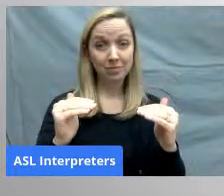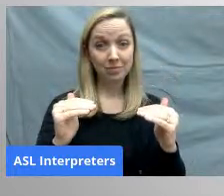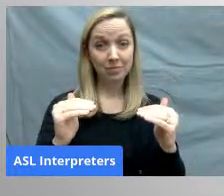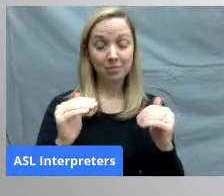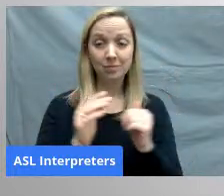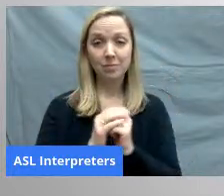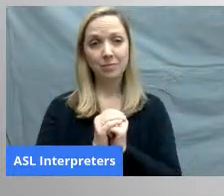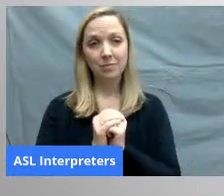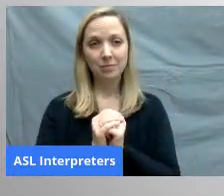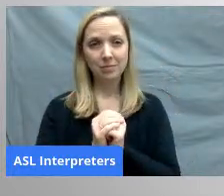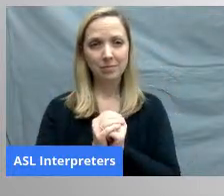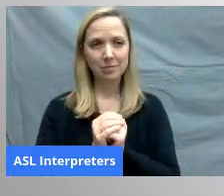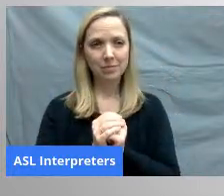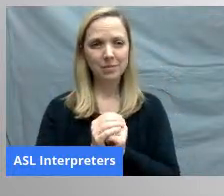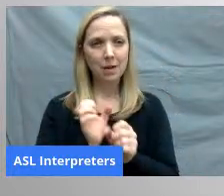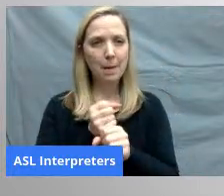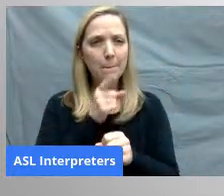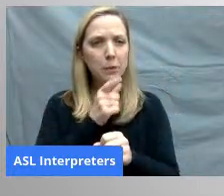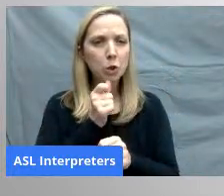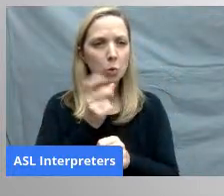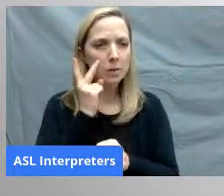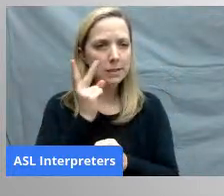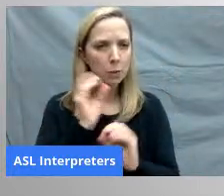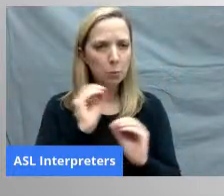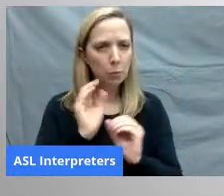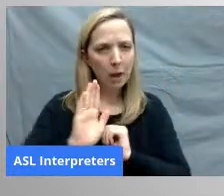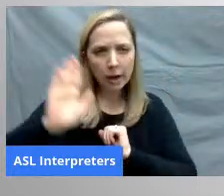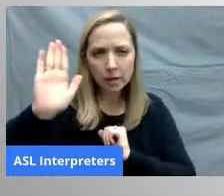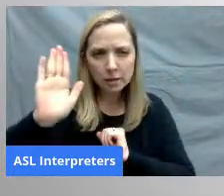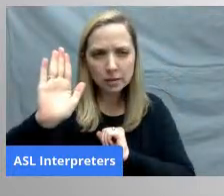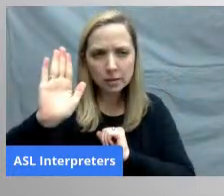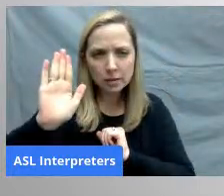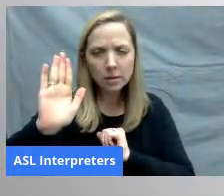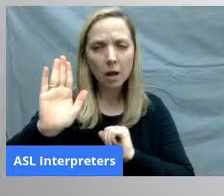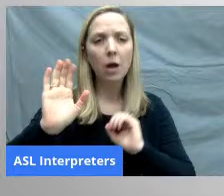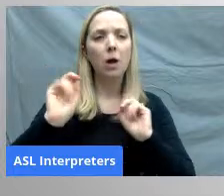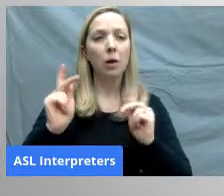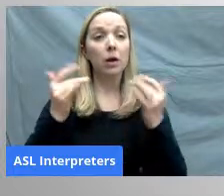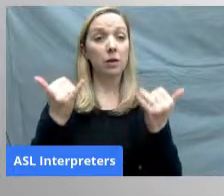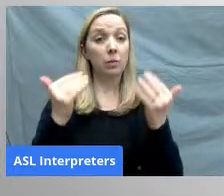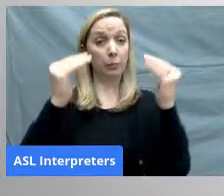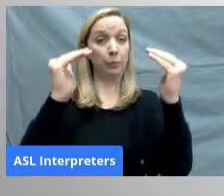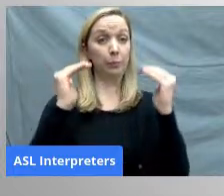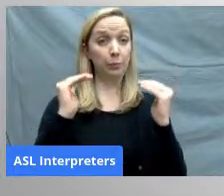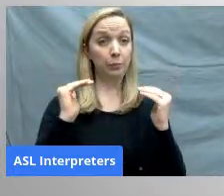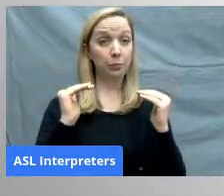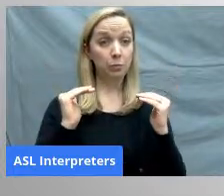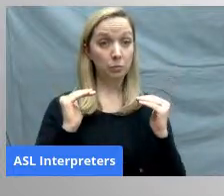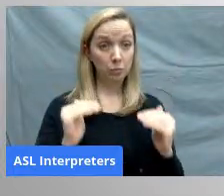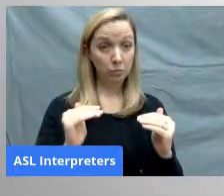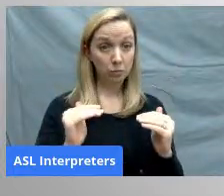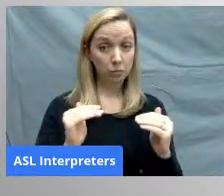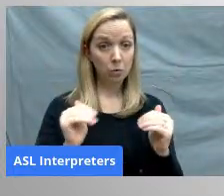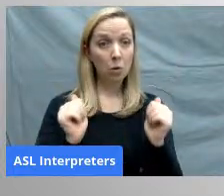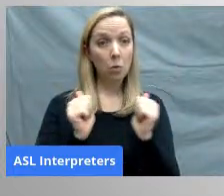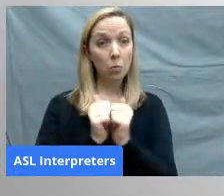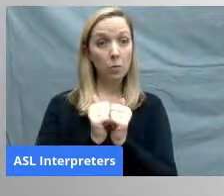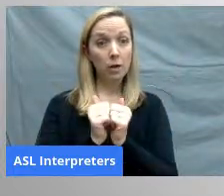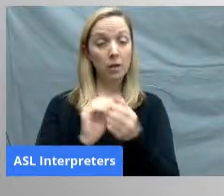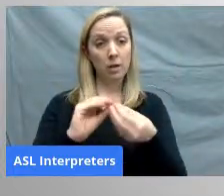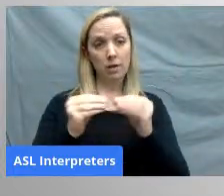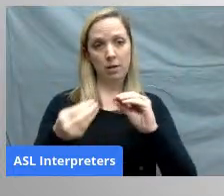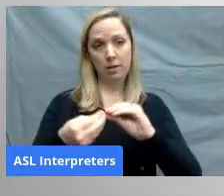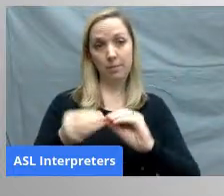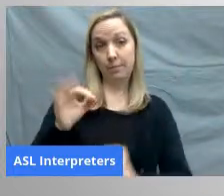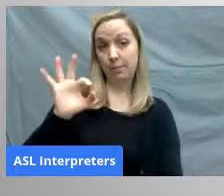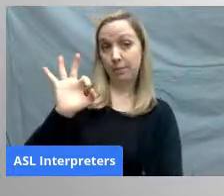Just to be sure I didn't see a hand. We'll move forward with item number 9. And